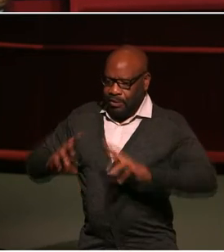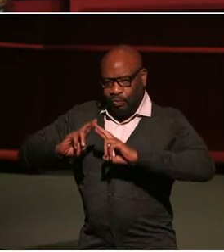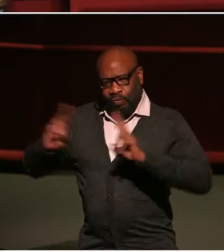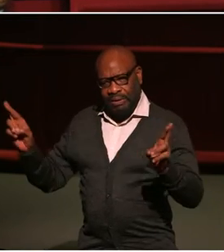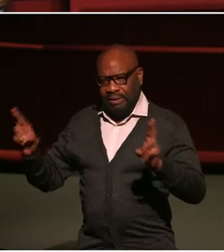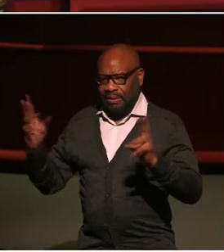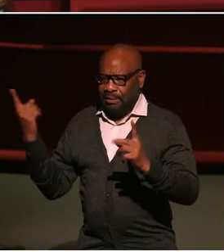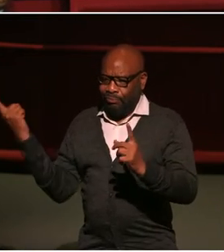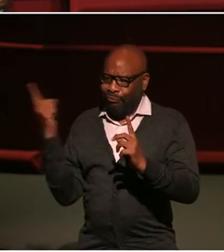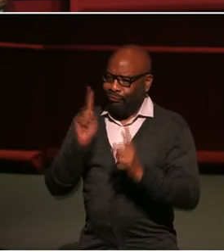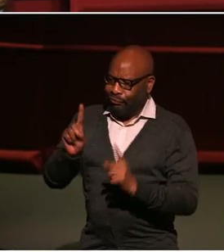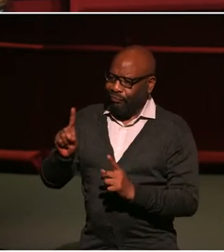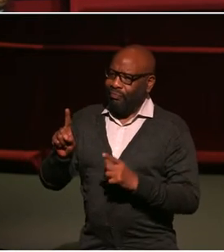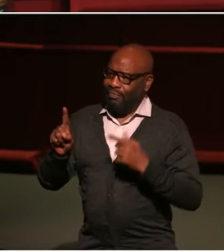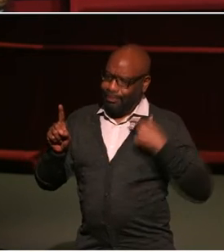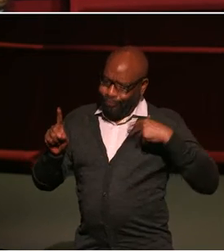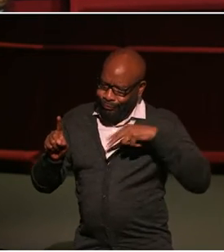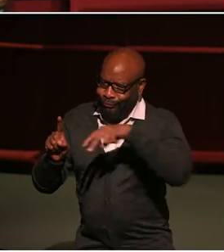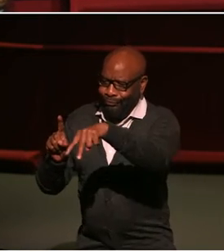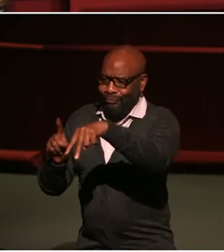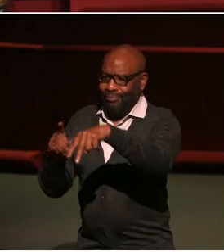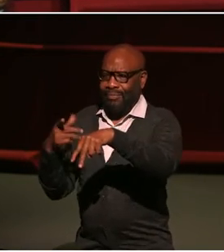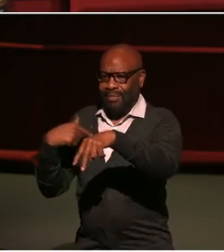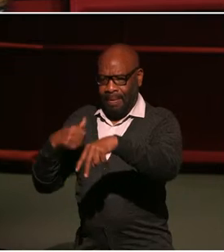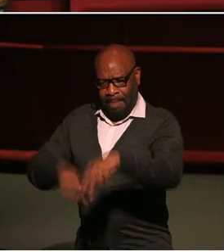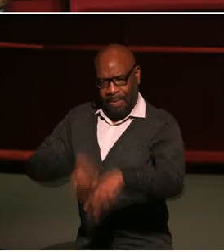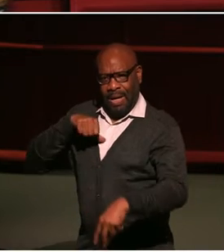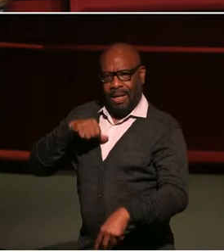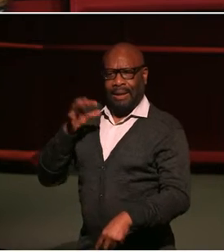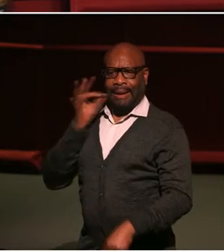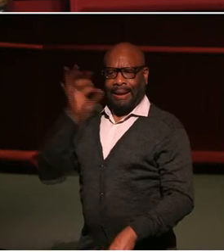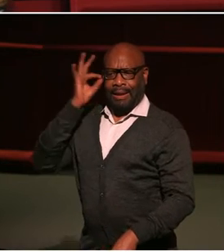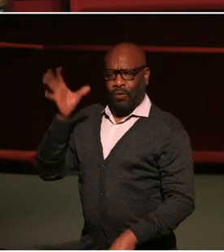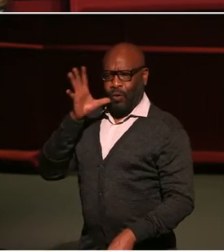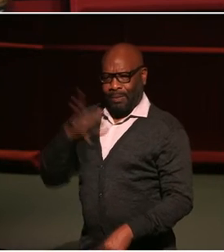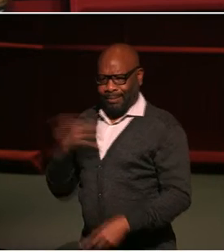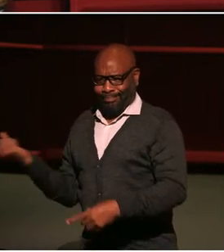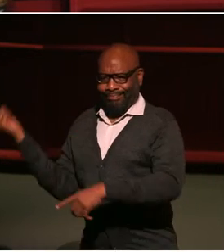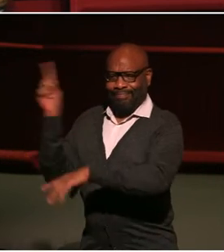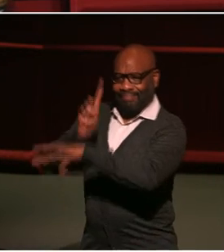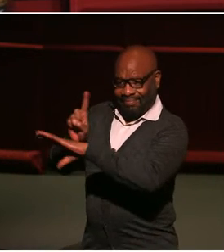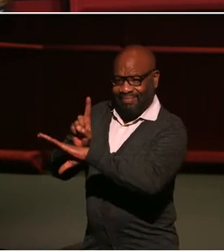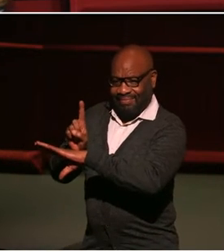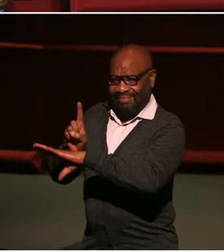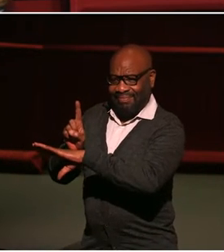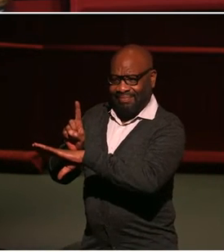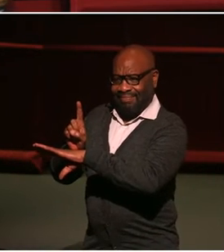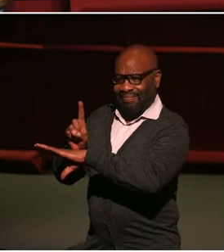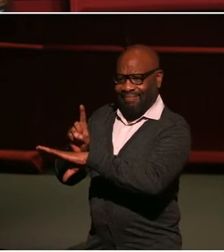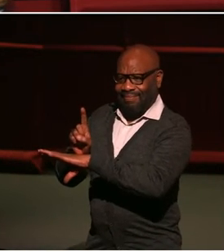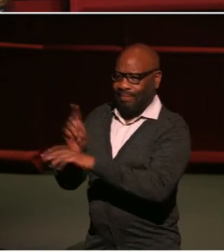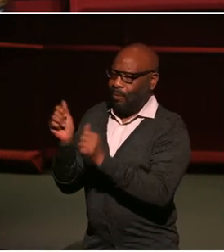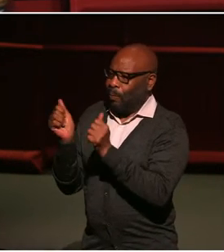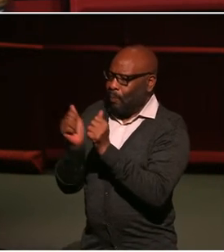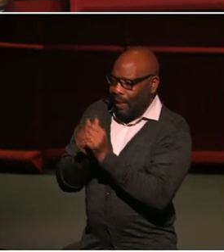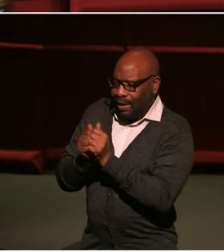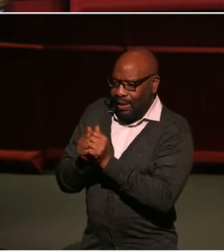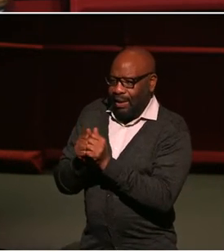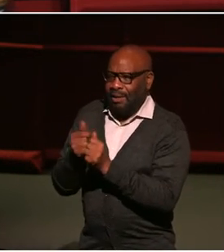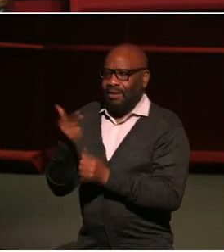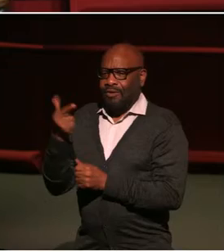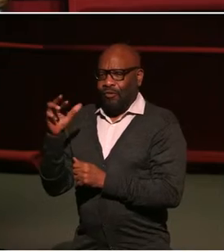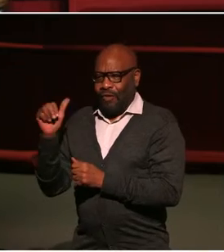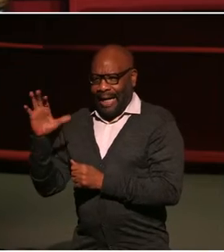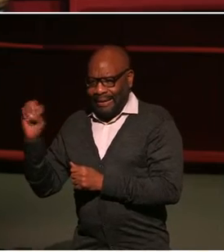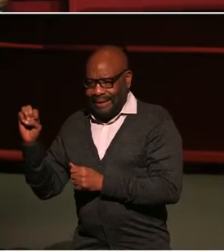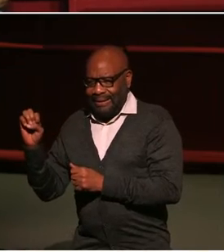like a proud Indian woman, with dignity, with courage, with grace, and